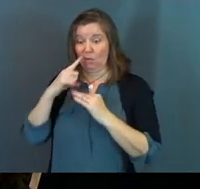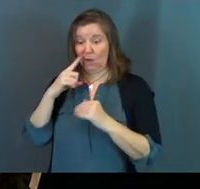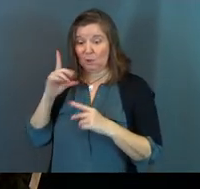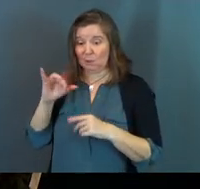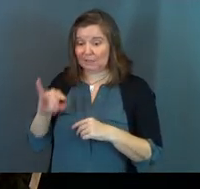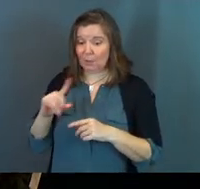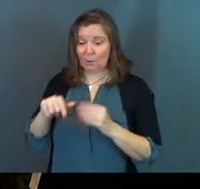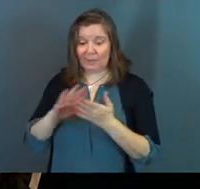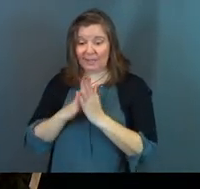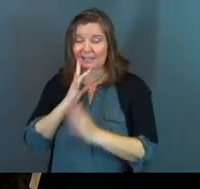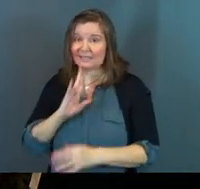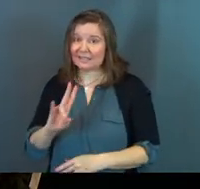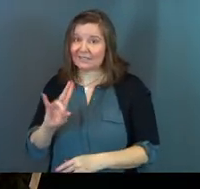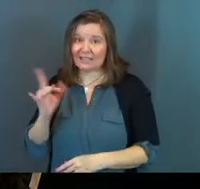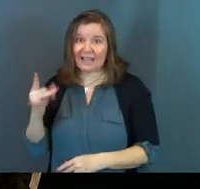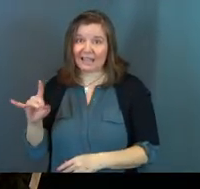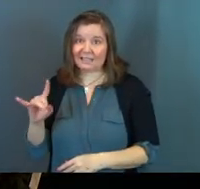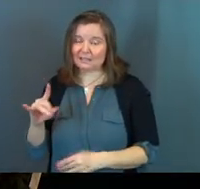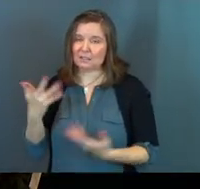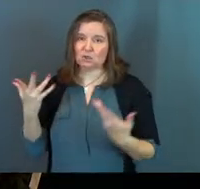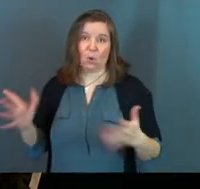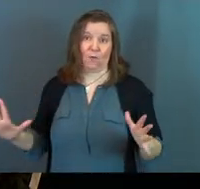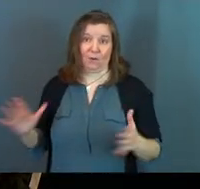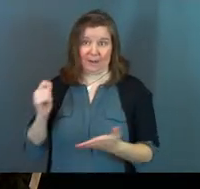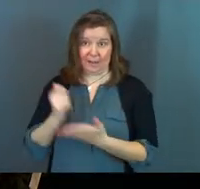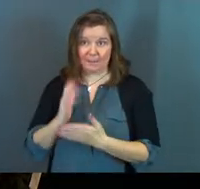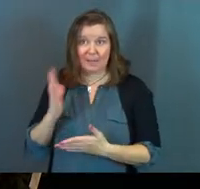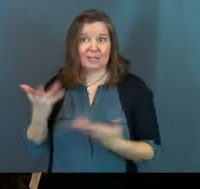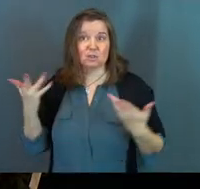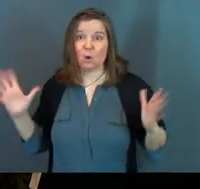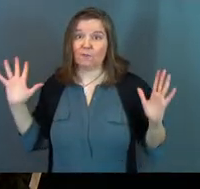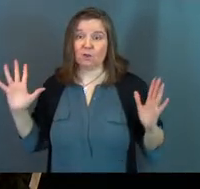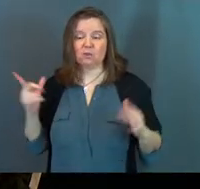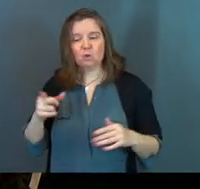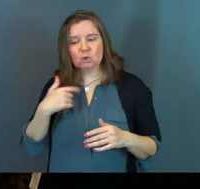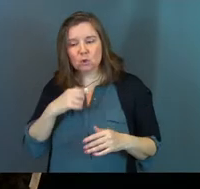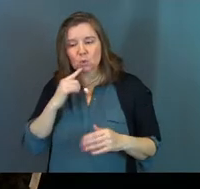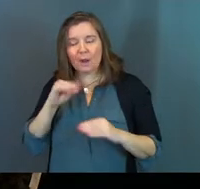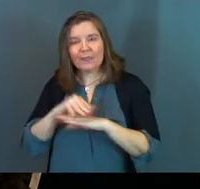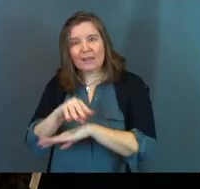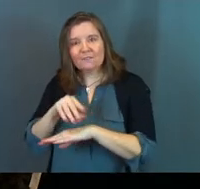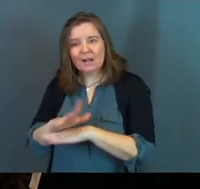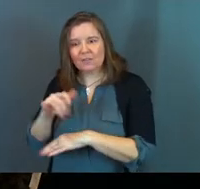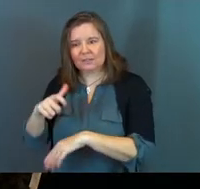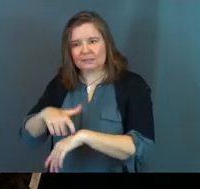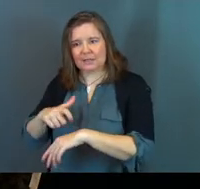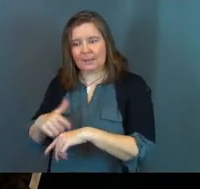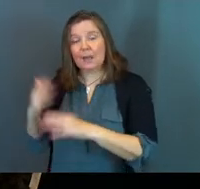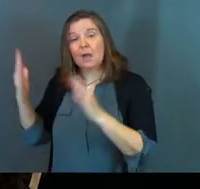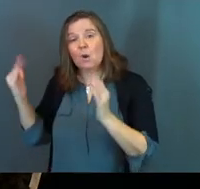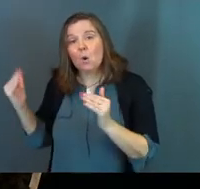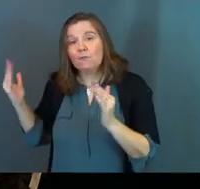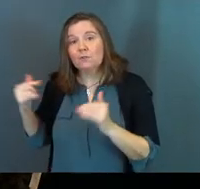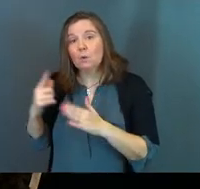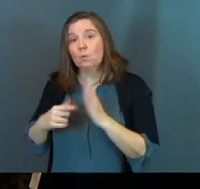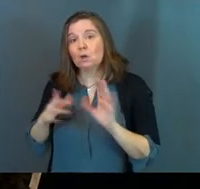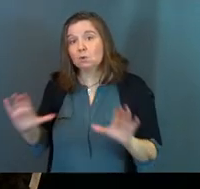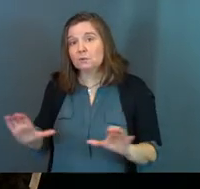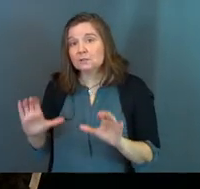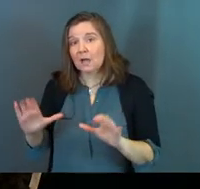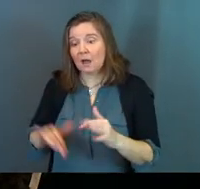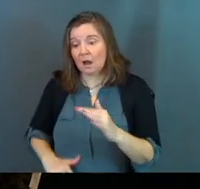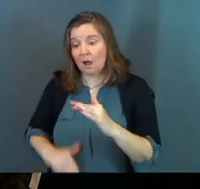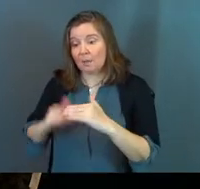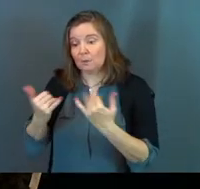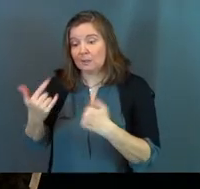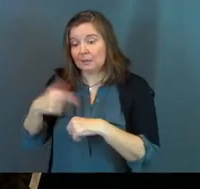illusion before. Once they hit 17 or 18, it's over. Amen? It's over. So you are the advisor at this point, and hopefully what you've done